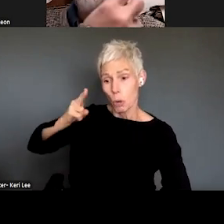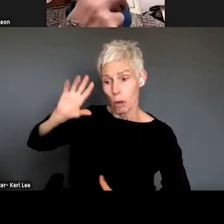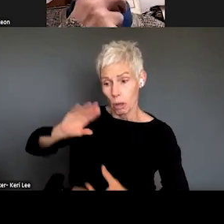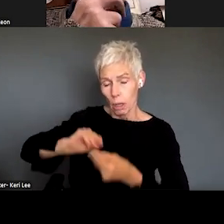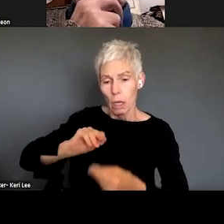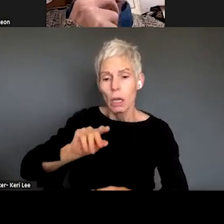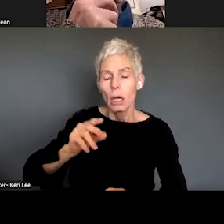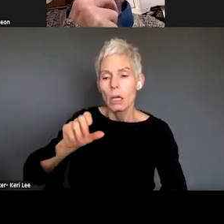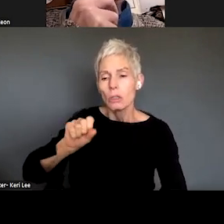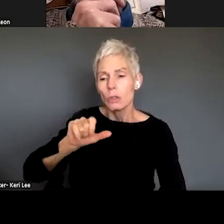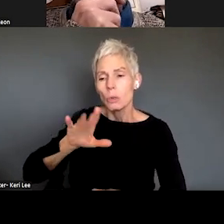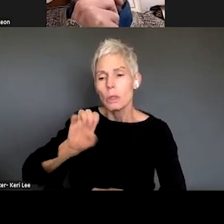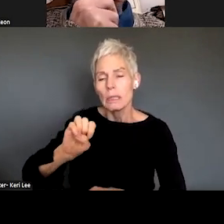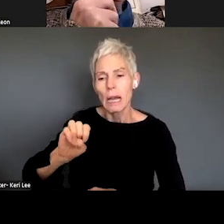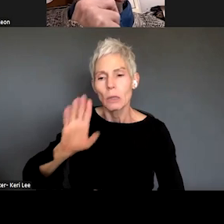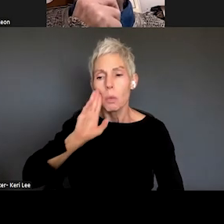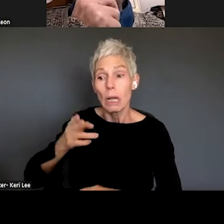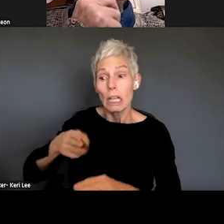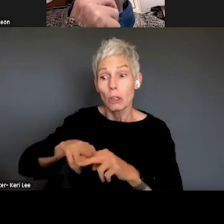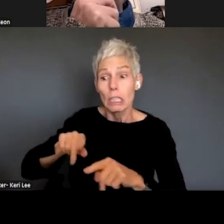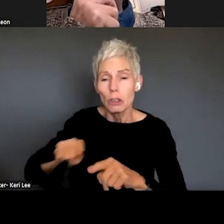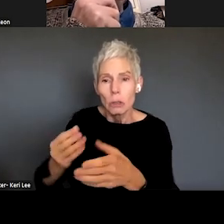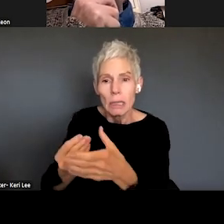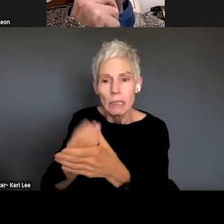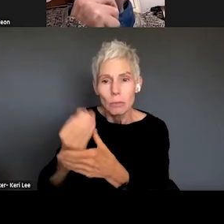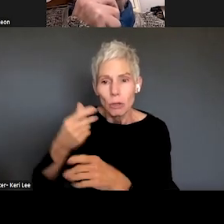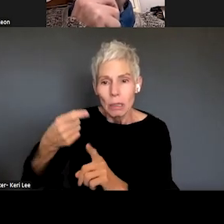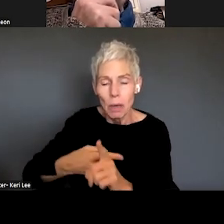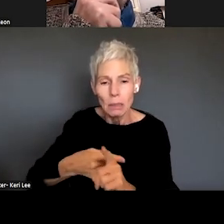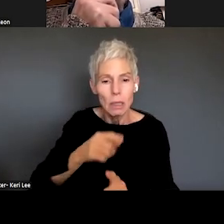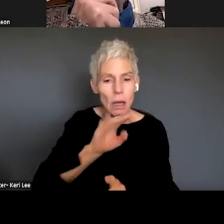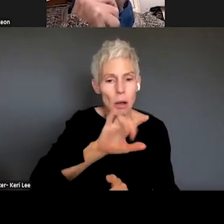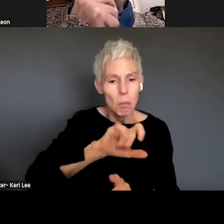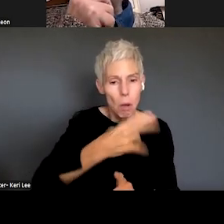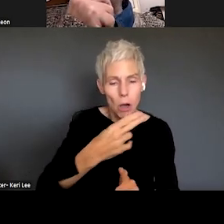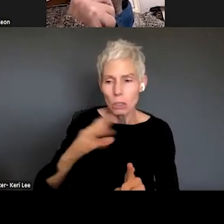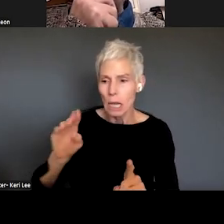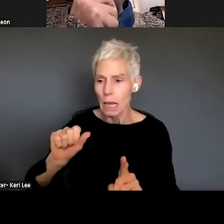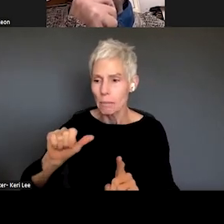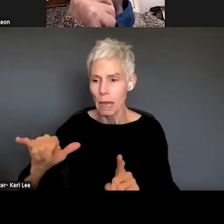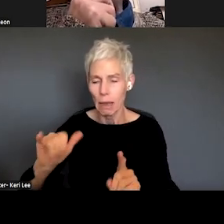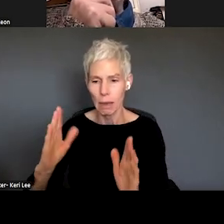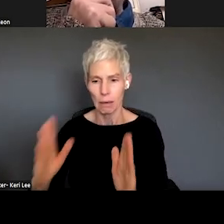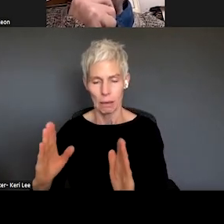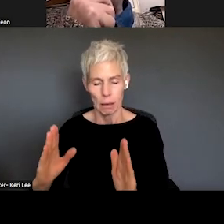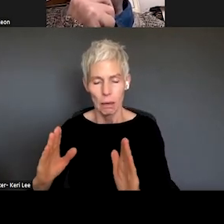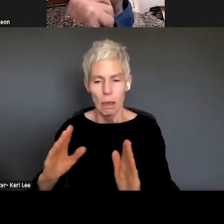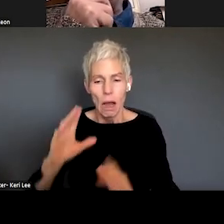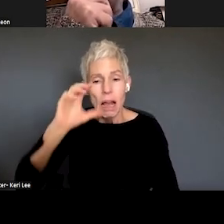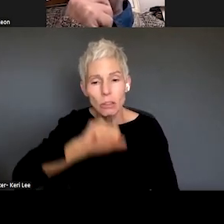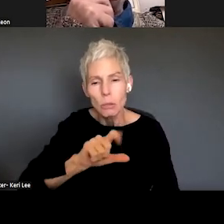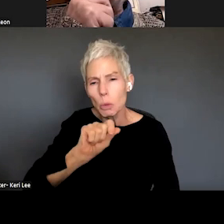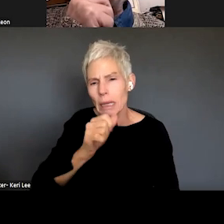increases in the spring months between March and May. And I presume between 2018